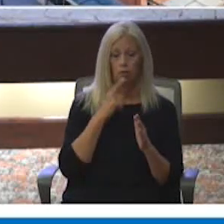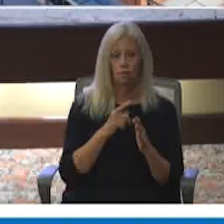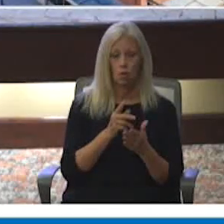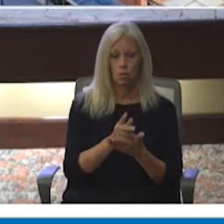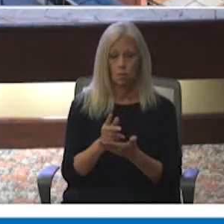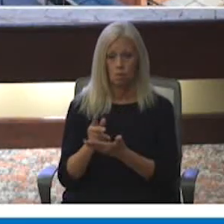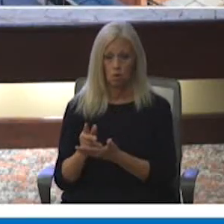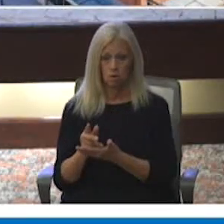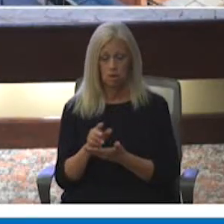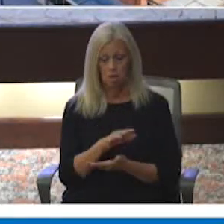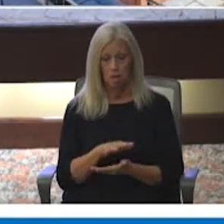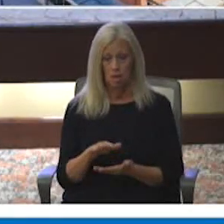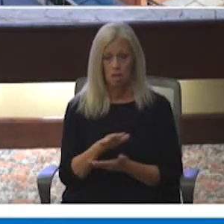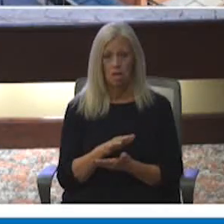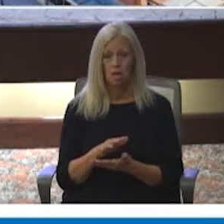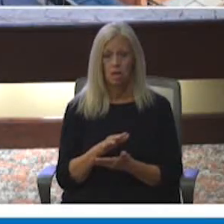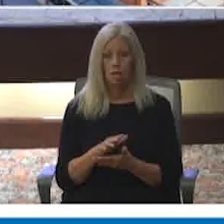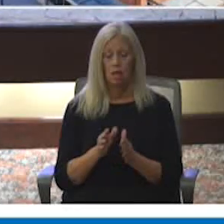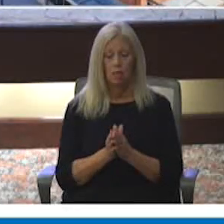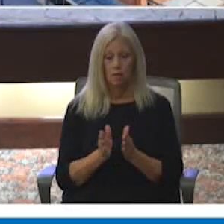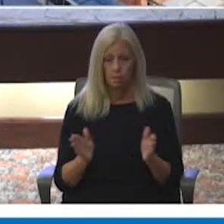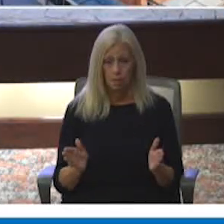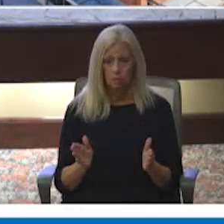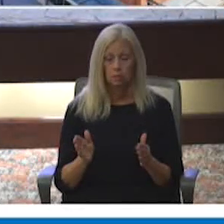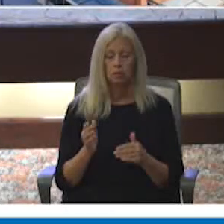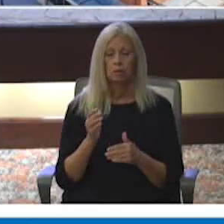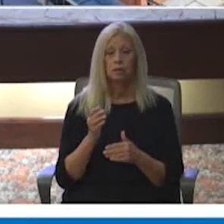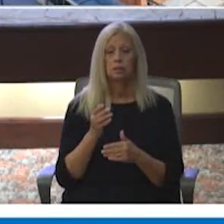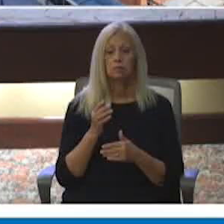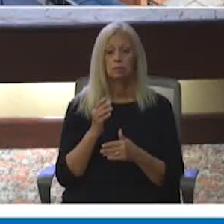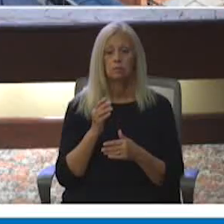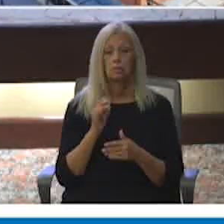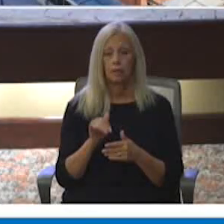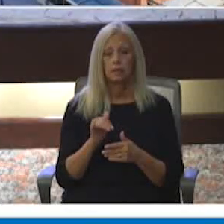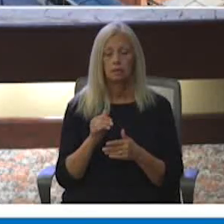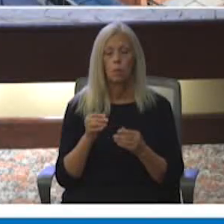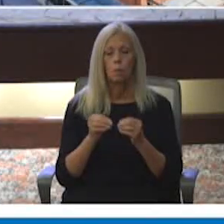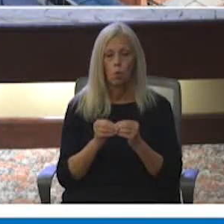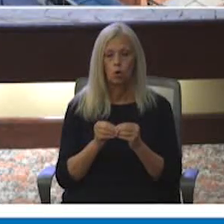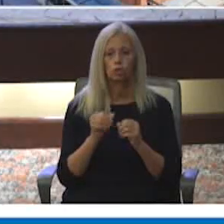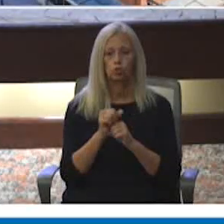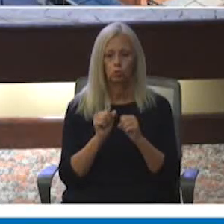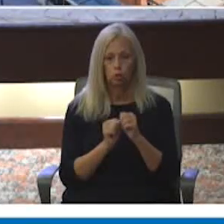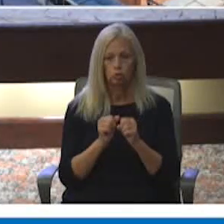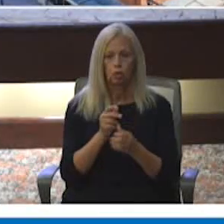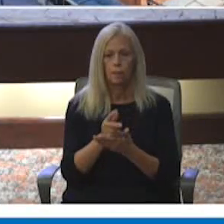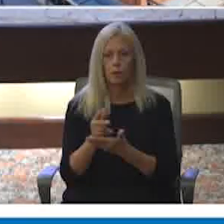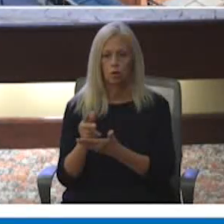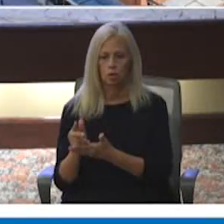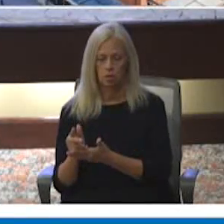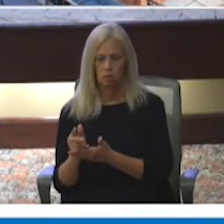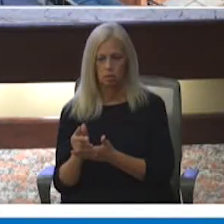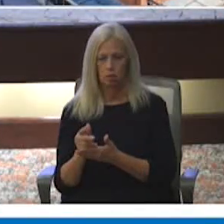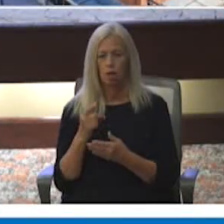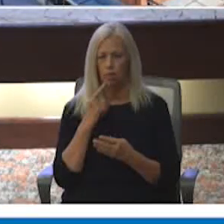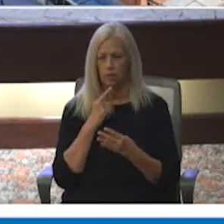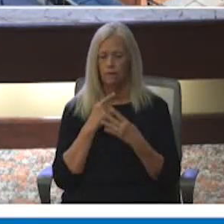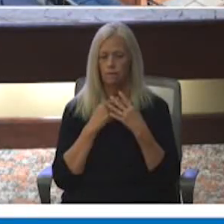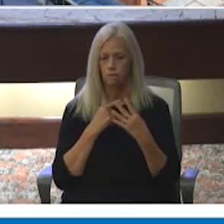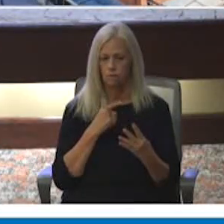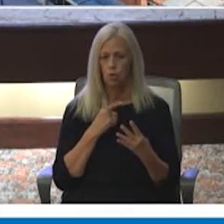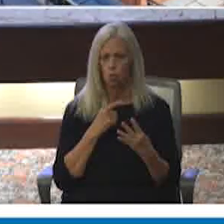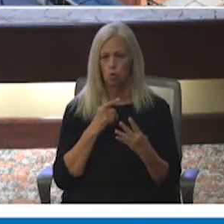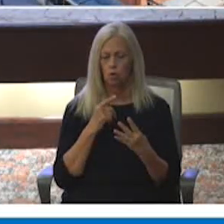spaces or a fee. The public sector solution is some more structured parking. And those are identified, there's at least 4 of them in the strategic